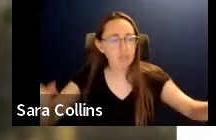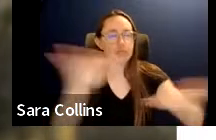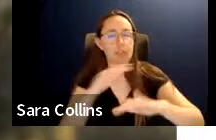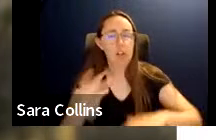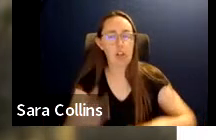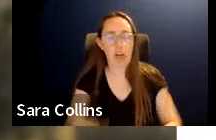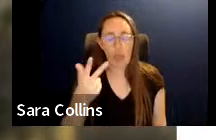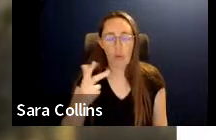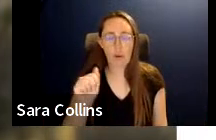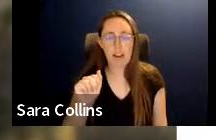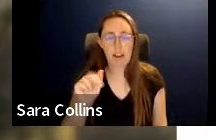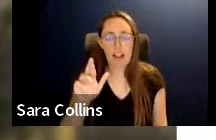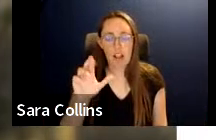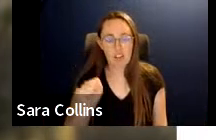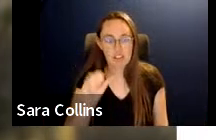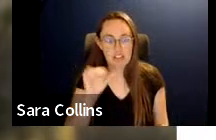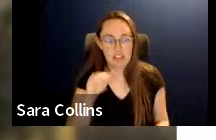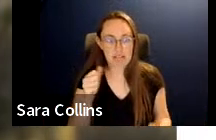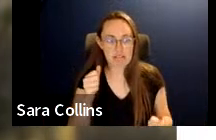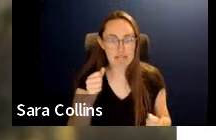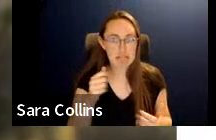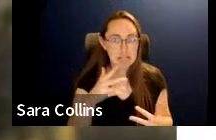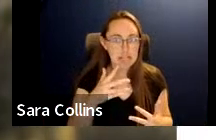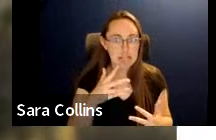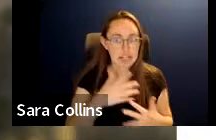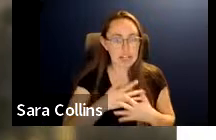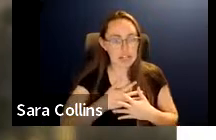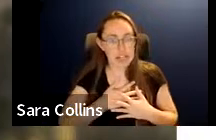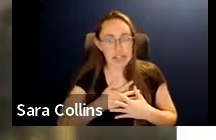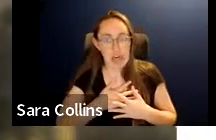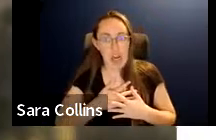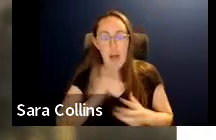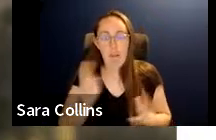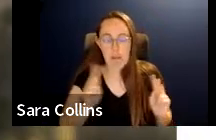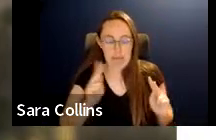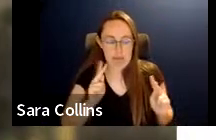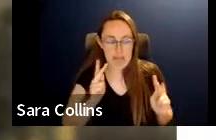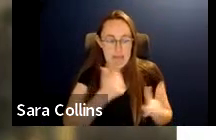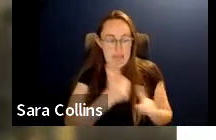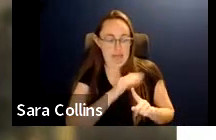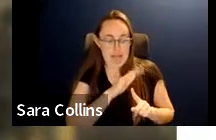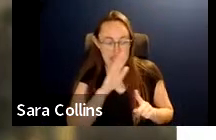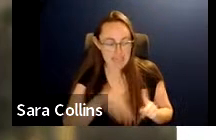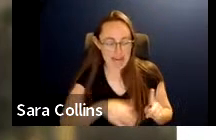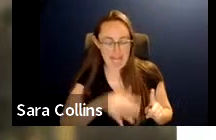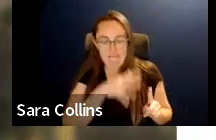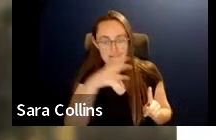And that can be very intimidating. Some folks who have not farmed before and are unfamiliar with